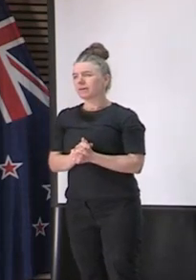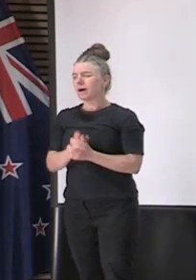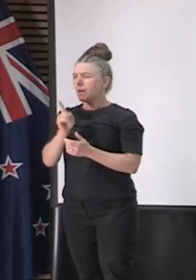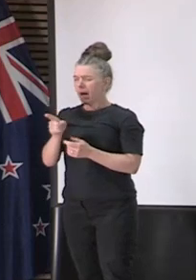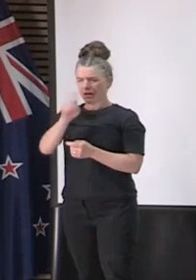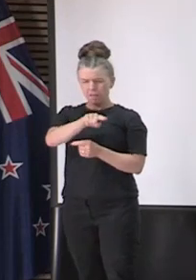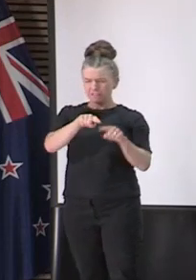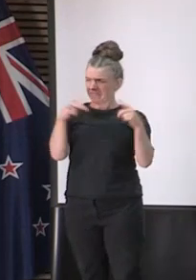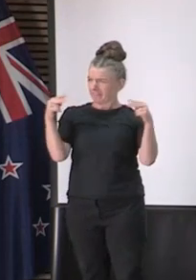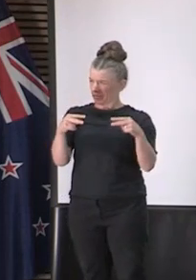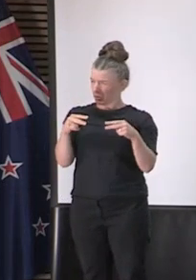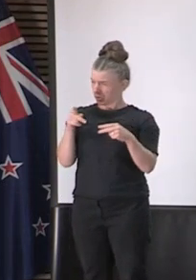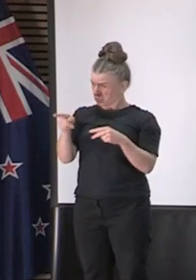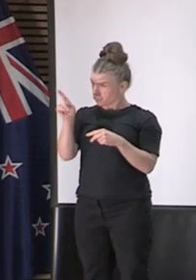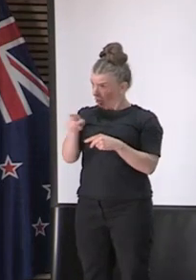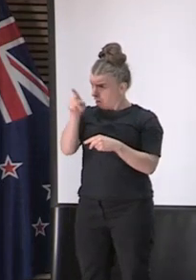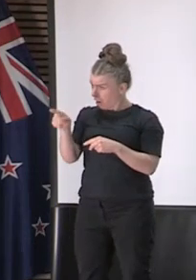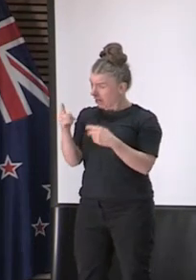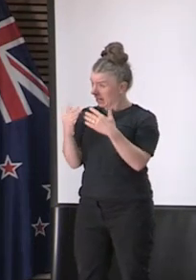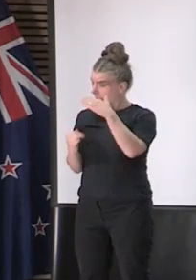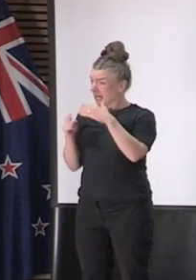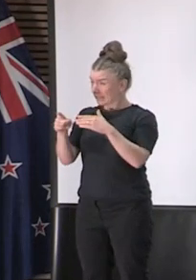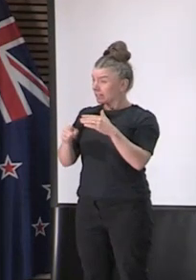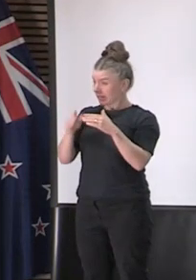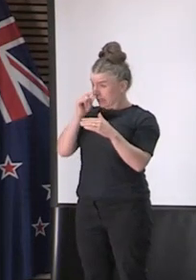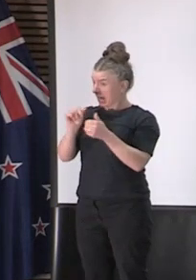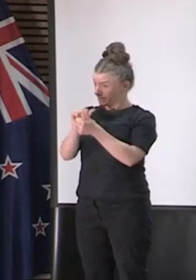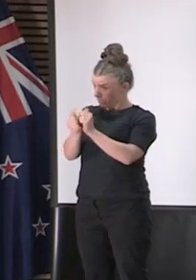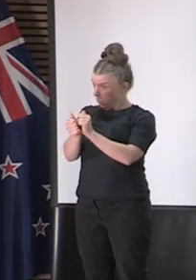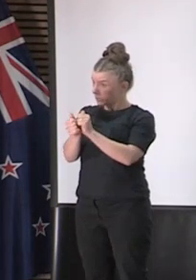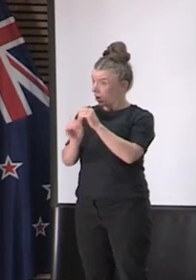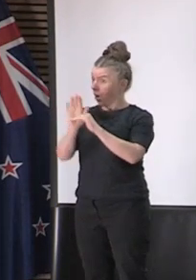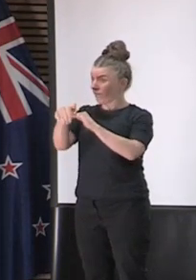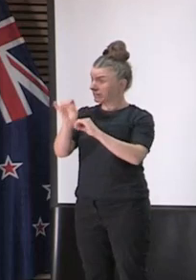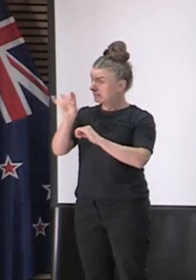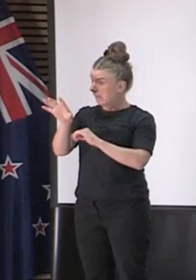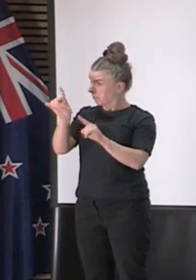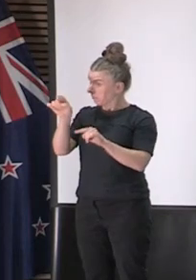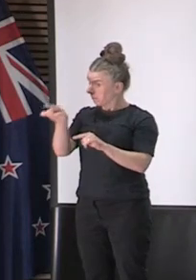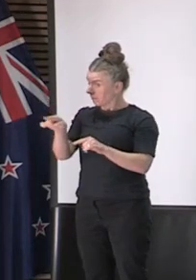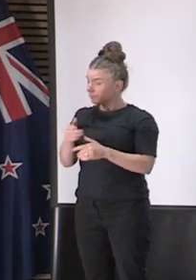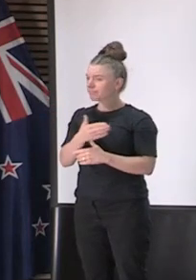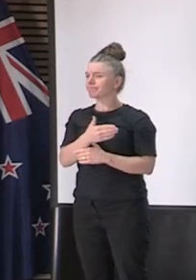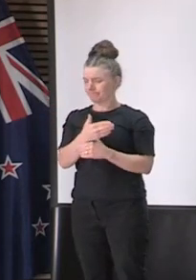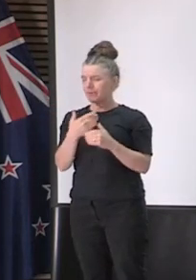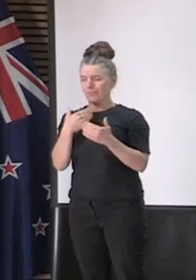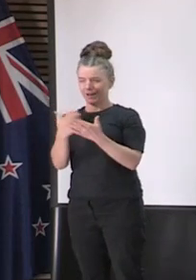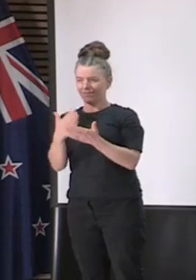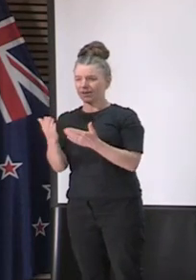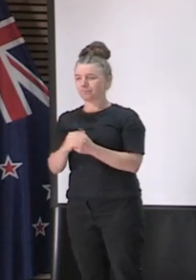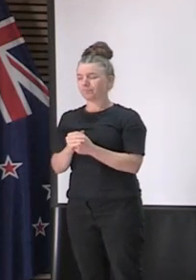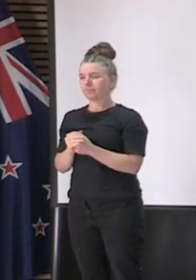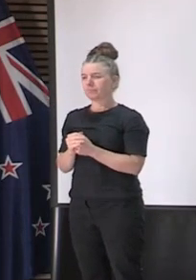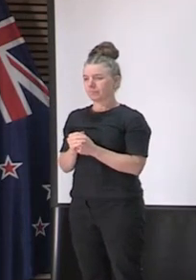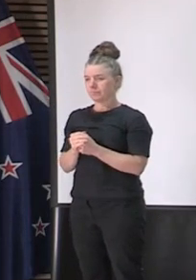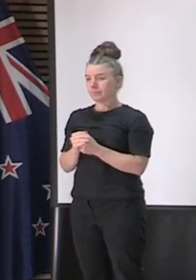imply that it wouldn't. Was he mistaken? Yeah, so contact sports allowed to happen? Yeah, happy to clarify that. So professional and semi-professional is sorted and will